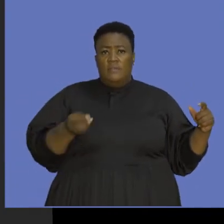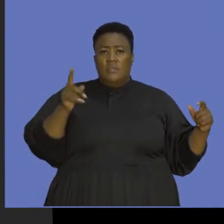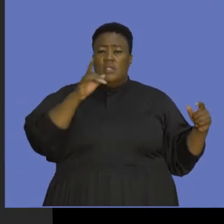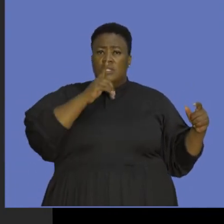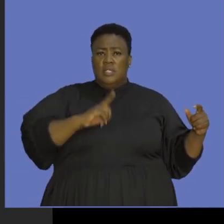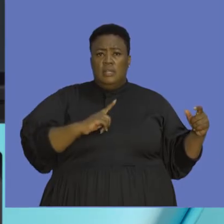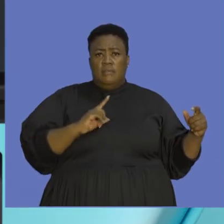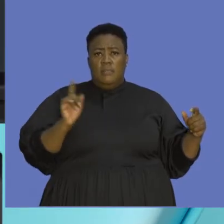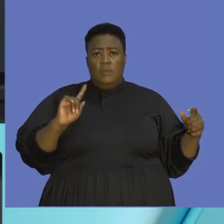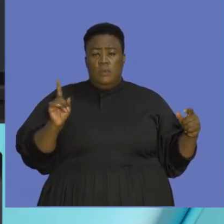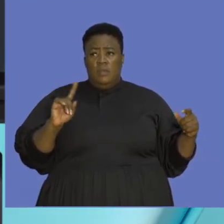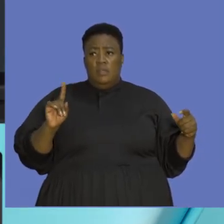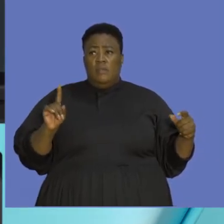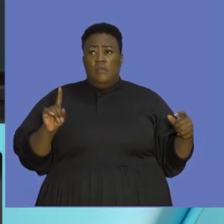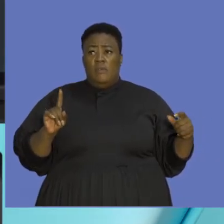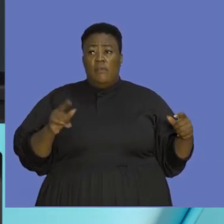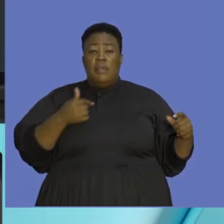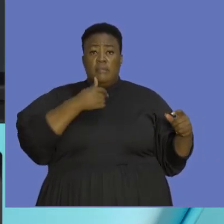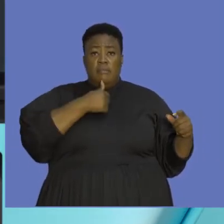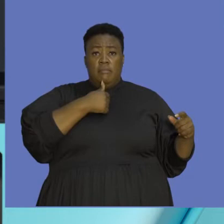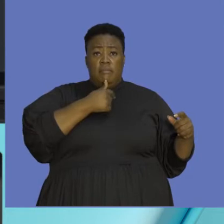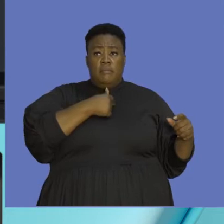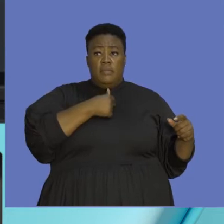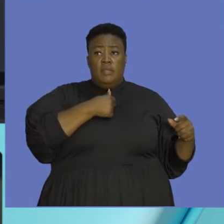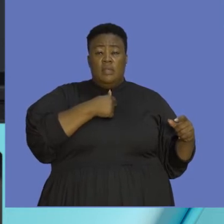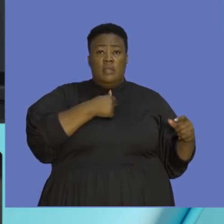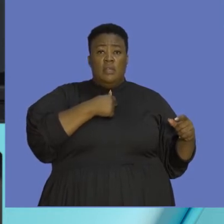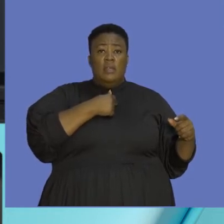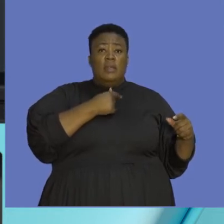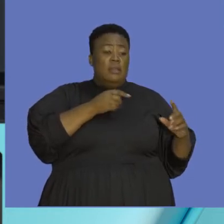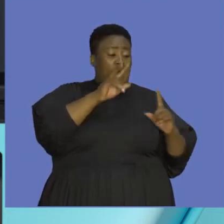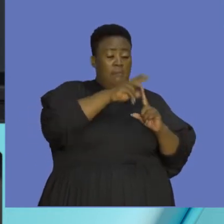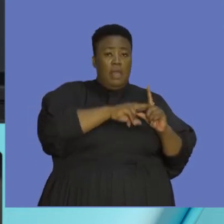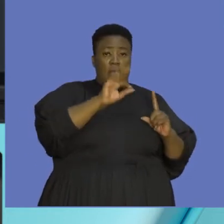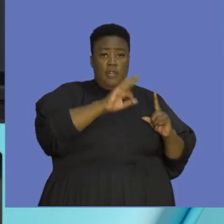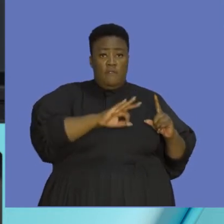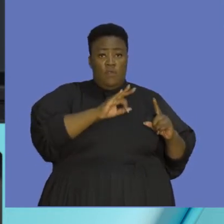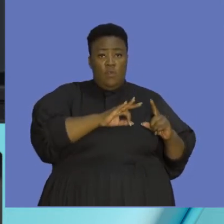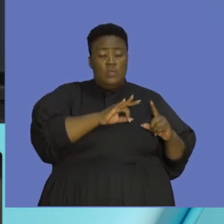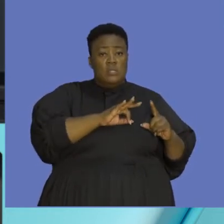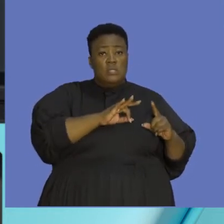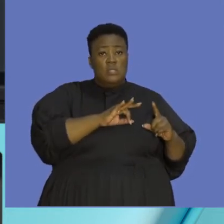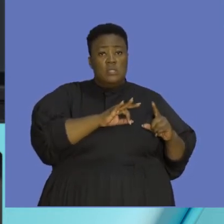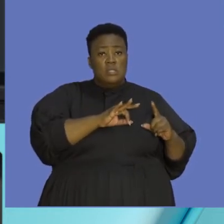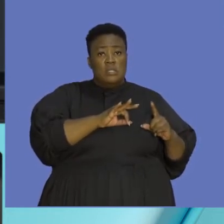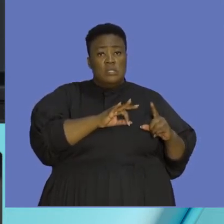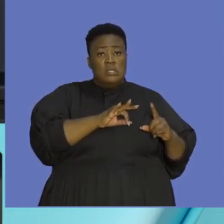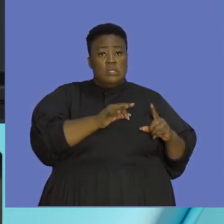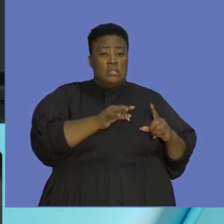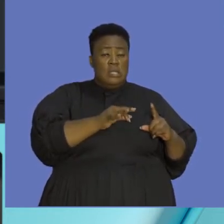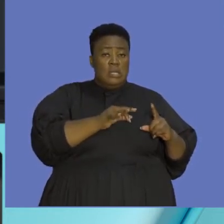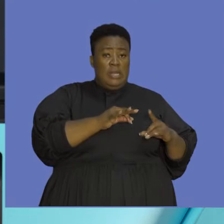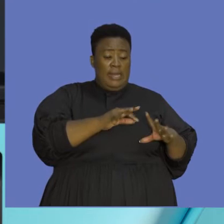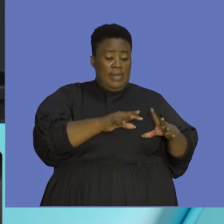that telling me? That as I increase the applied force, keeping the mass of the trolley